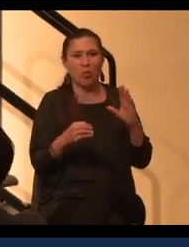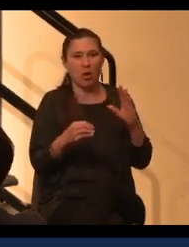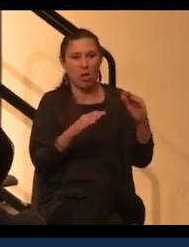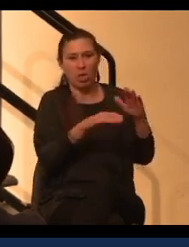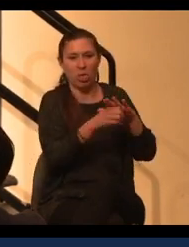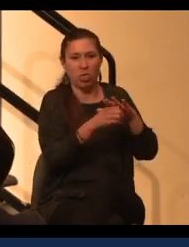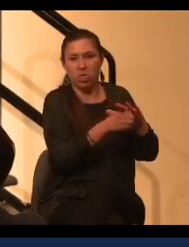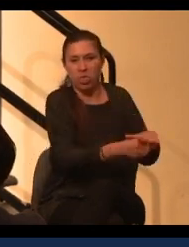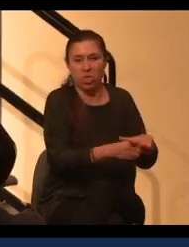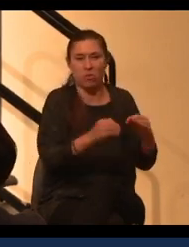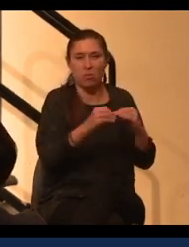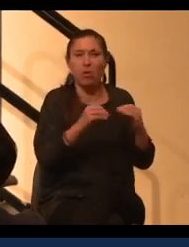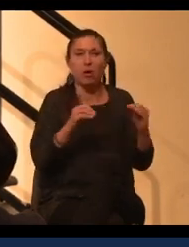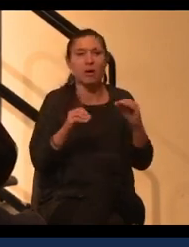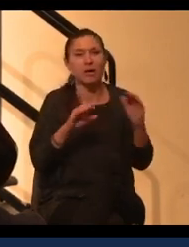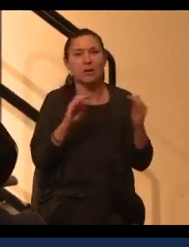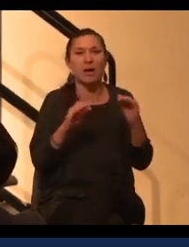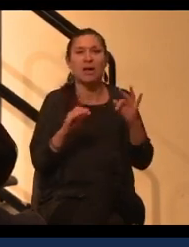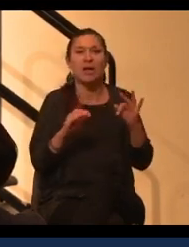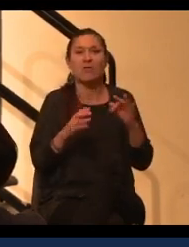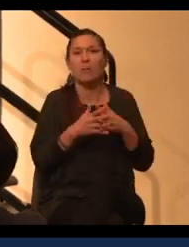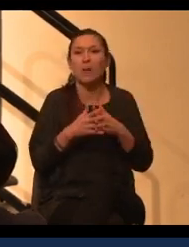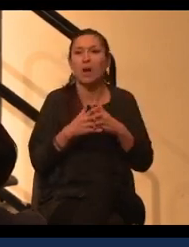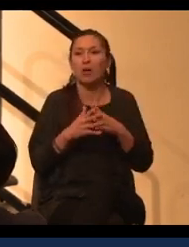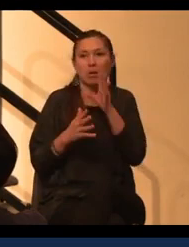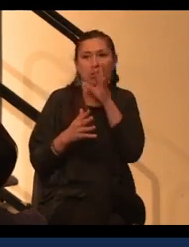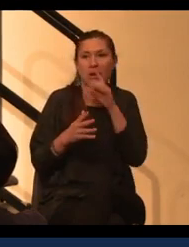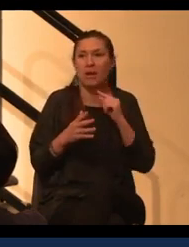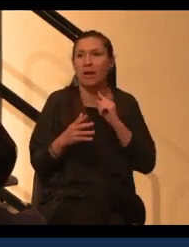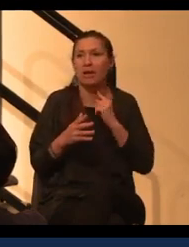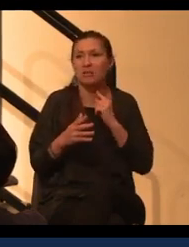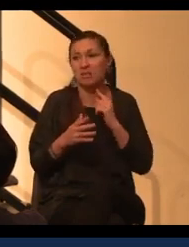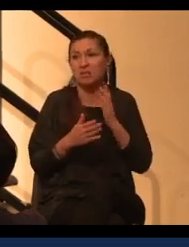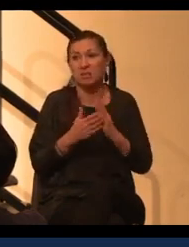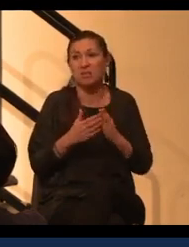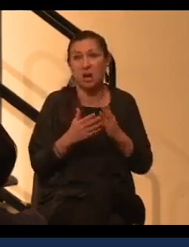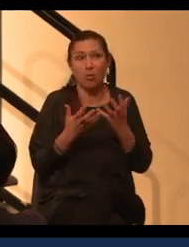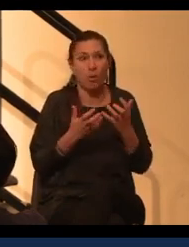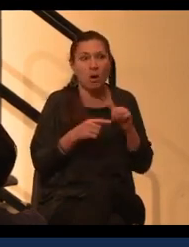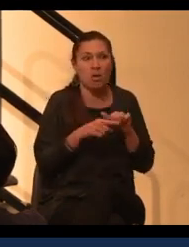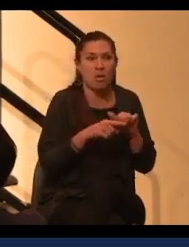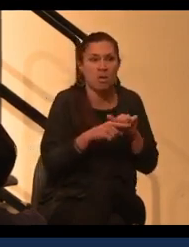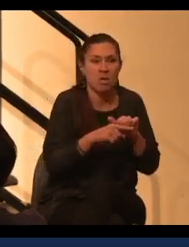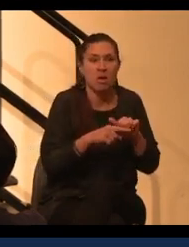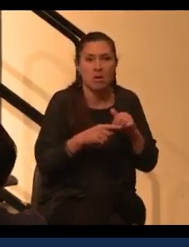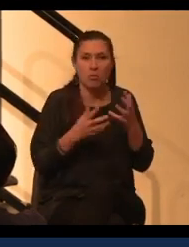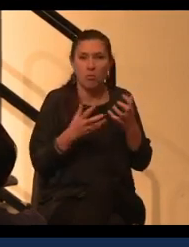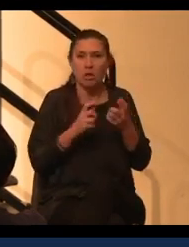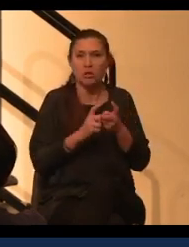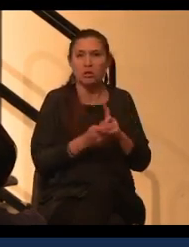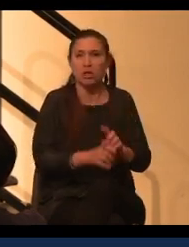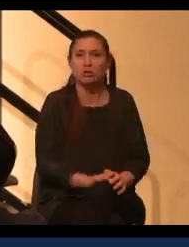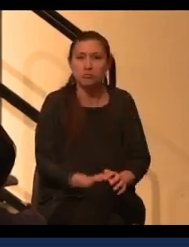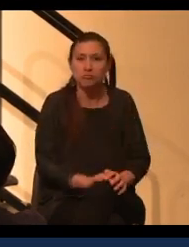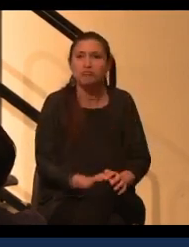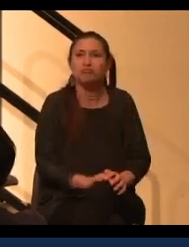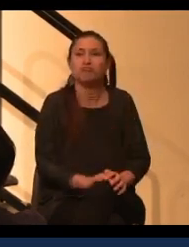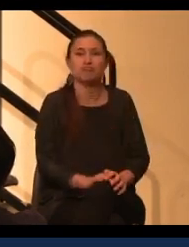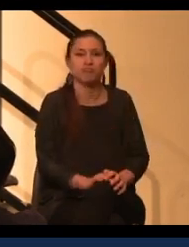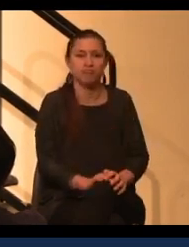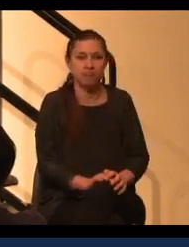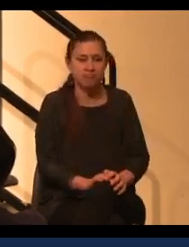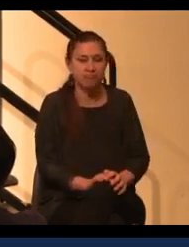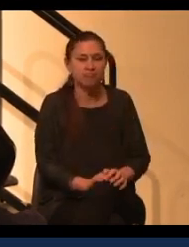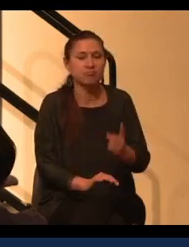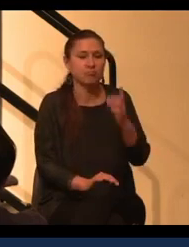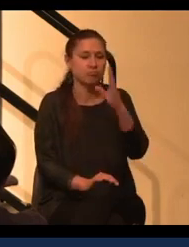know, to have an American accent. So some actually voluntarily seek out to change their accent. And so this